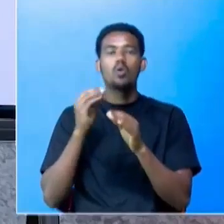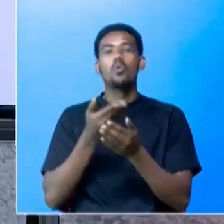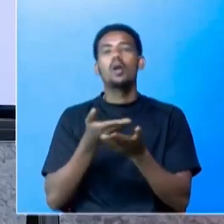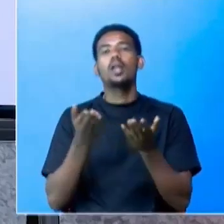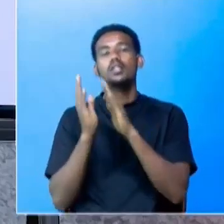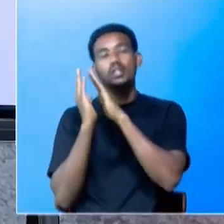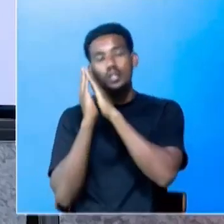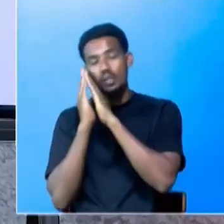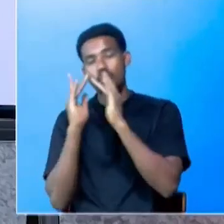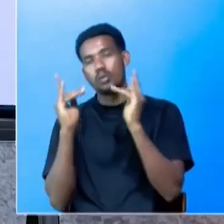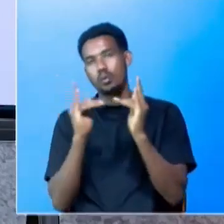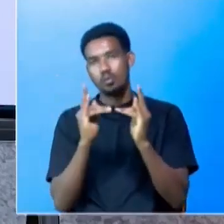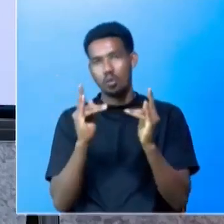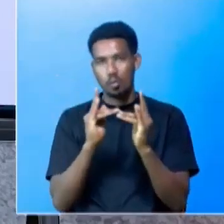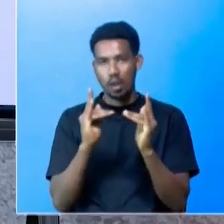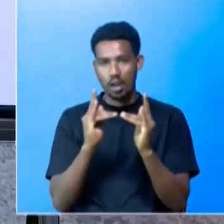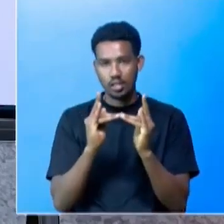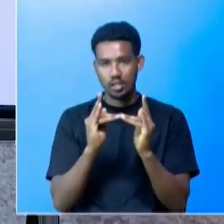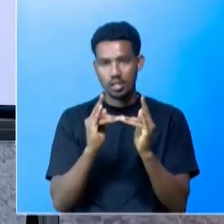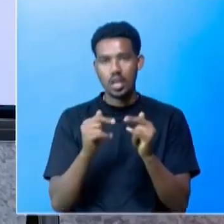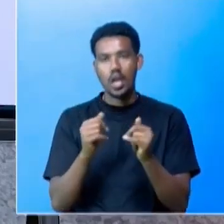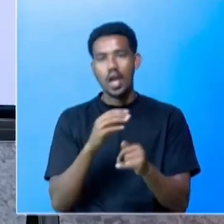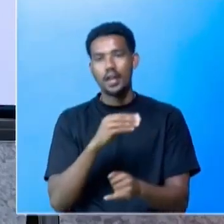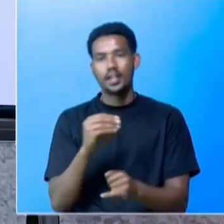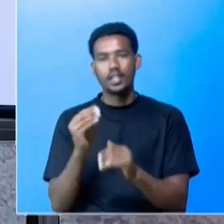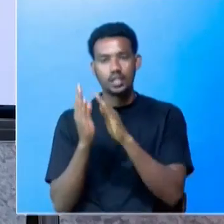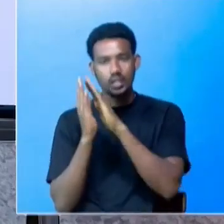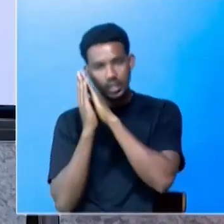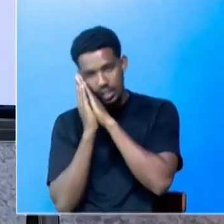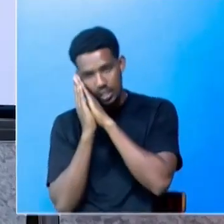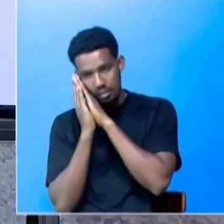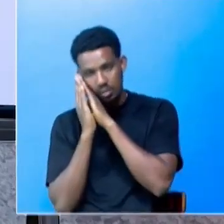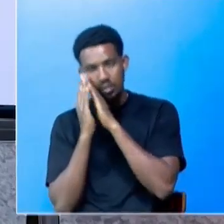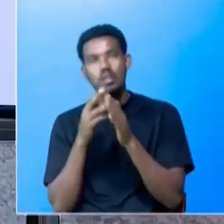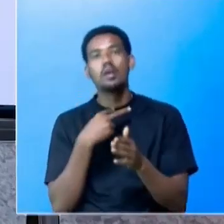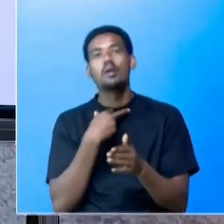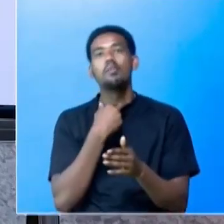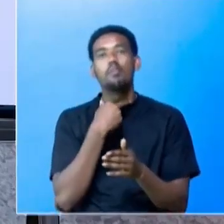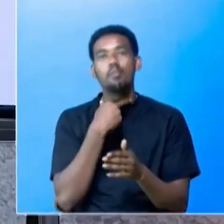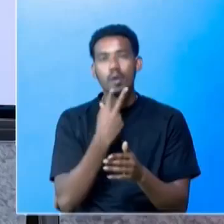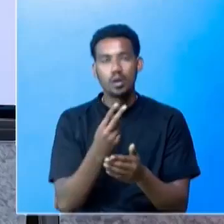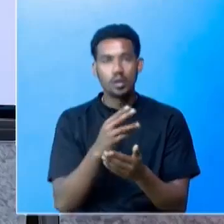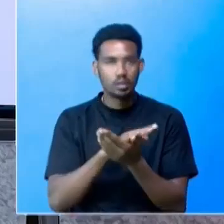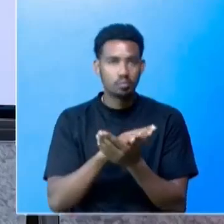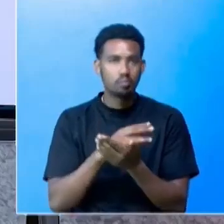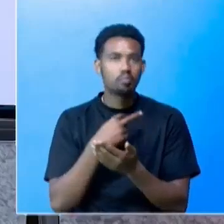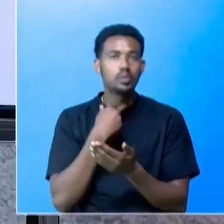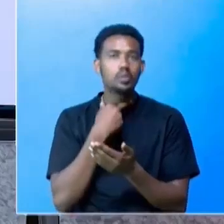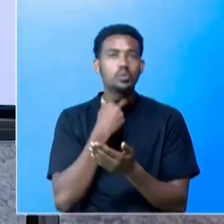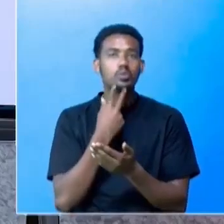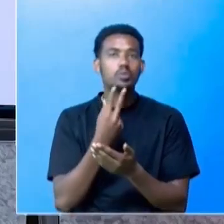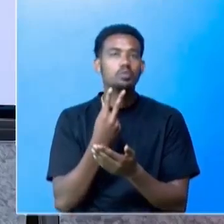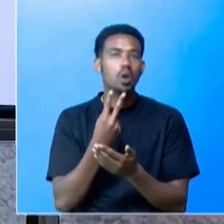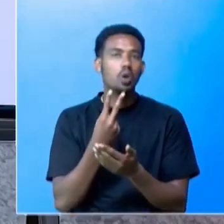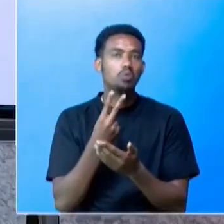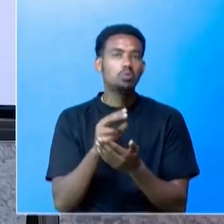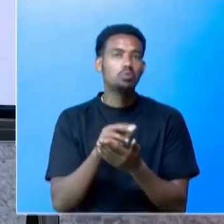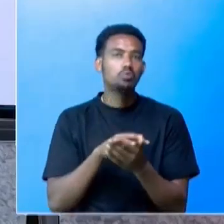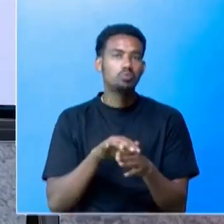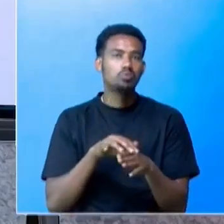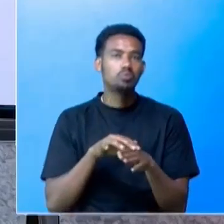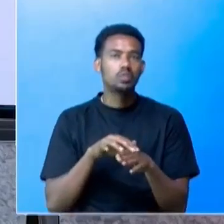My bed. And also when she sleeps, she make a sound, purring sound. And